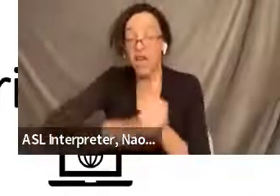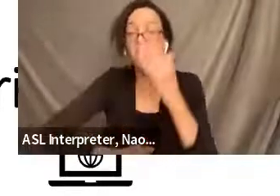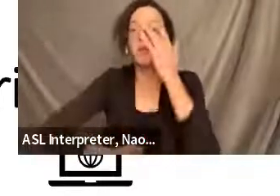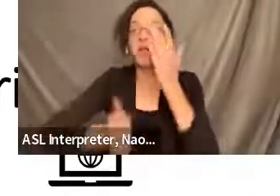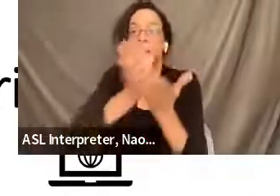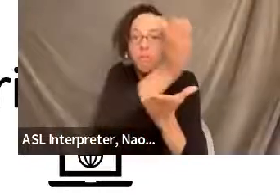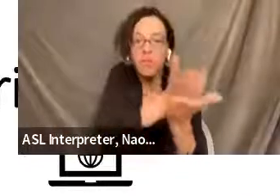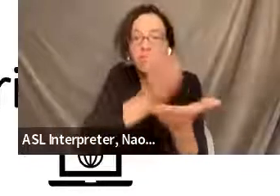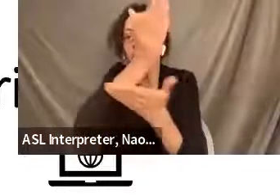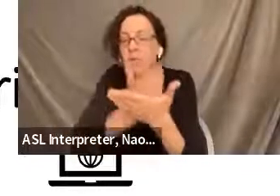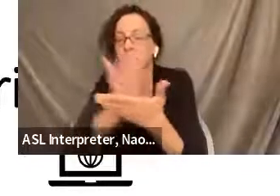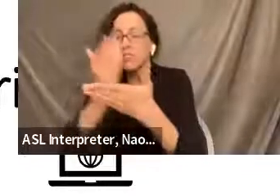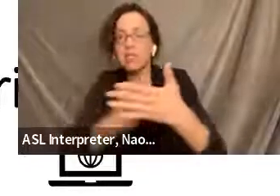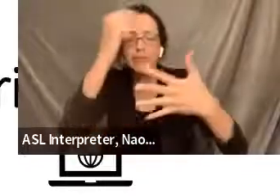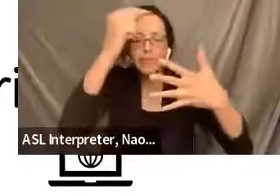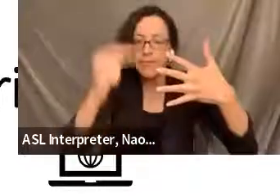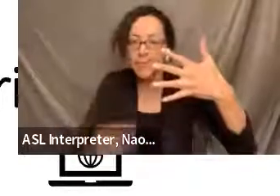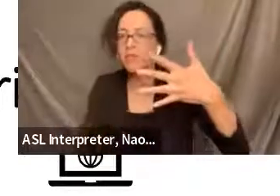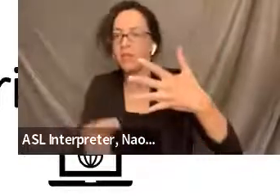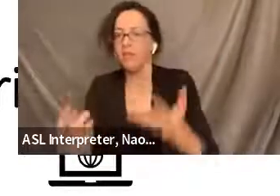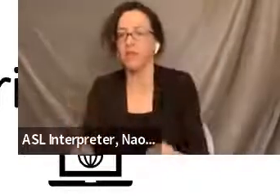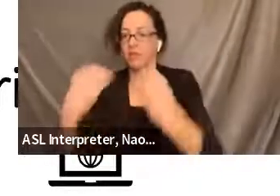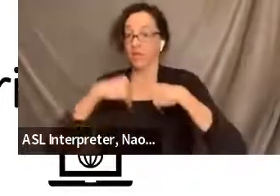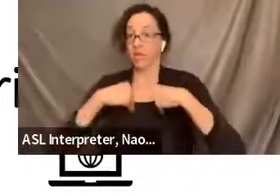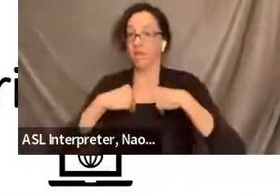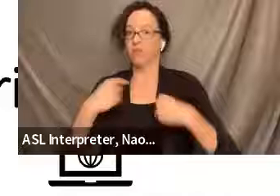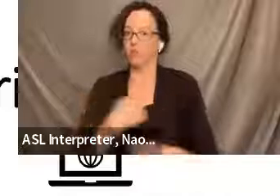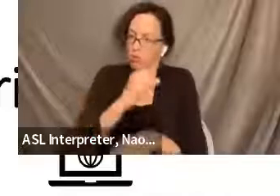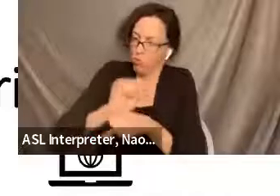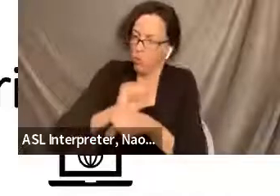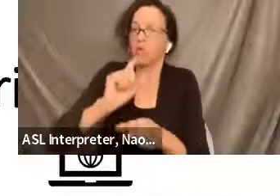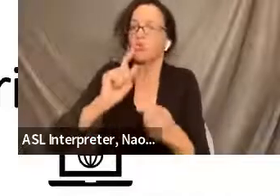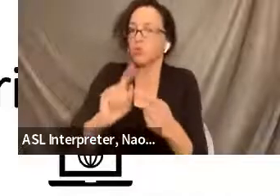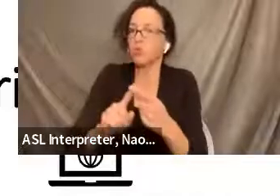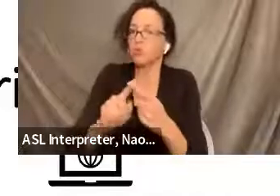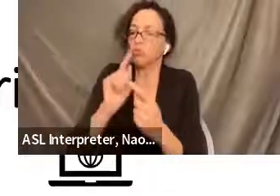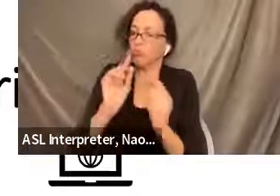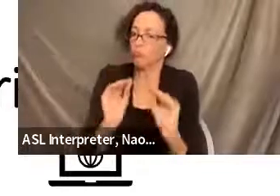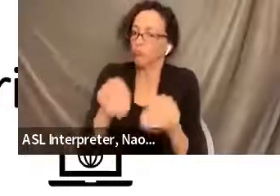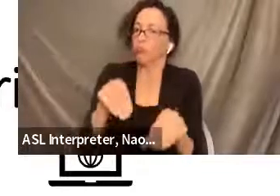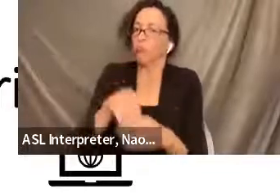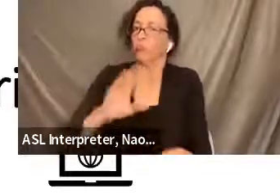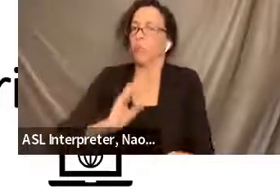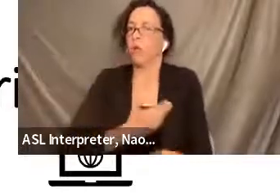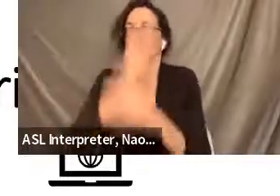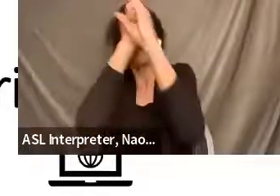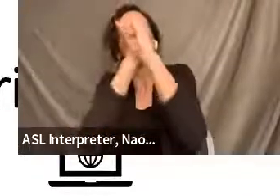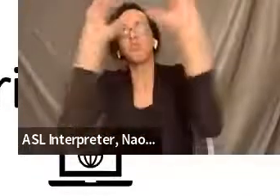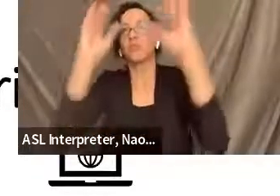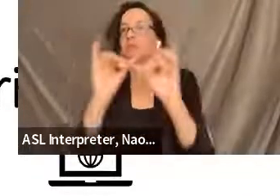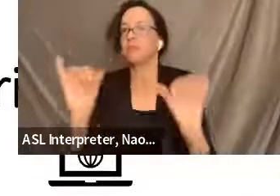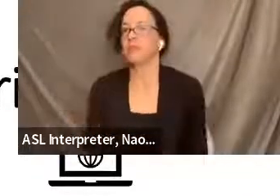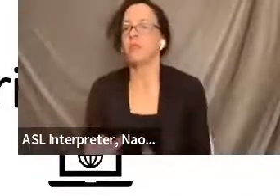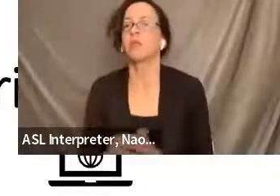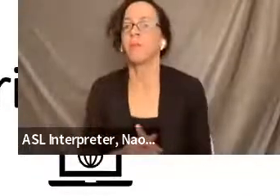distill down into our Envision system. So this is a culmination of a lot of work from